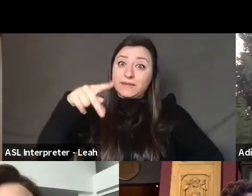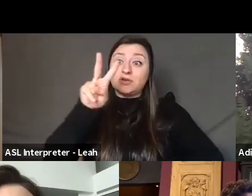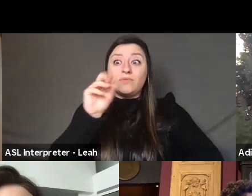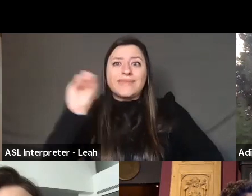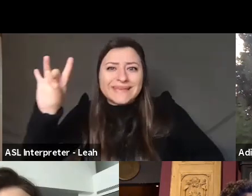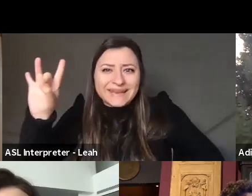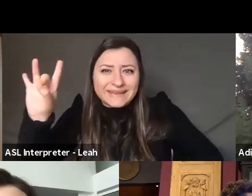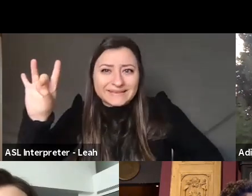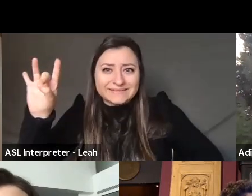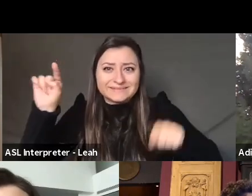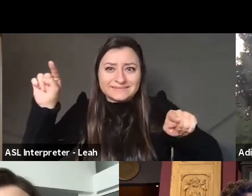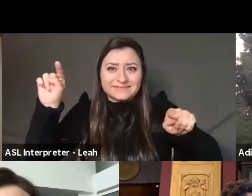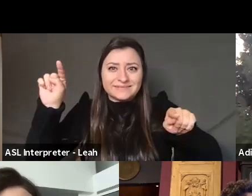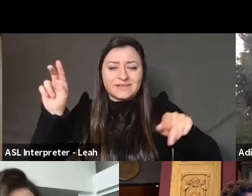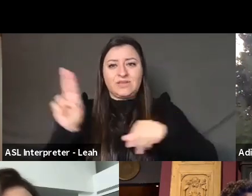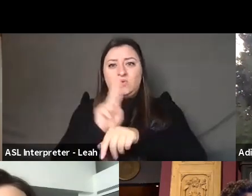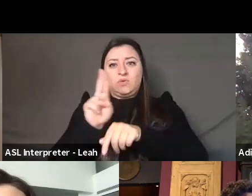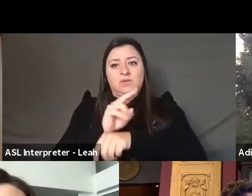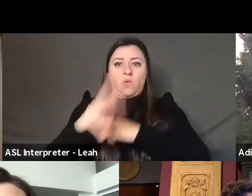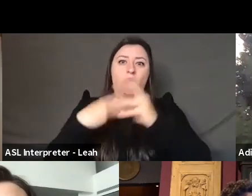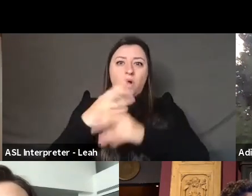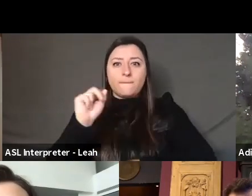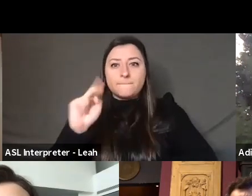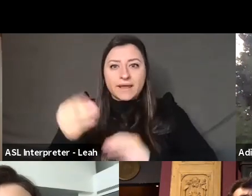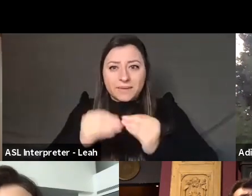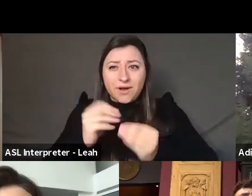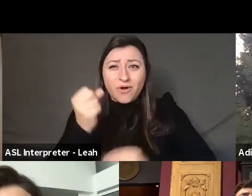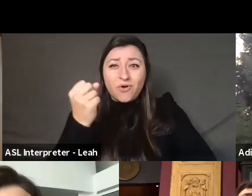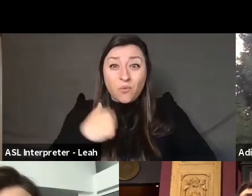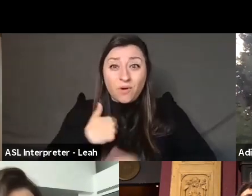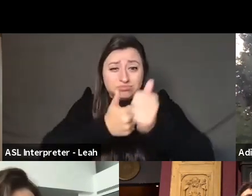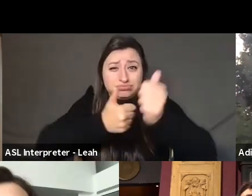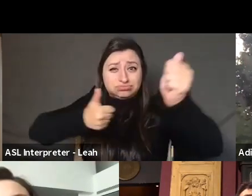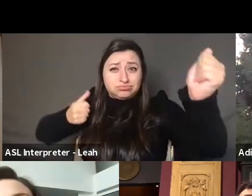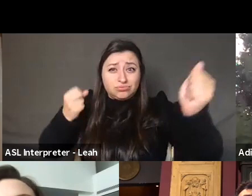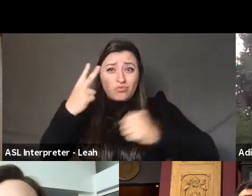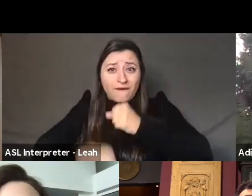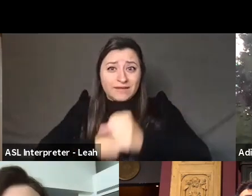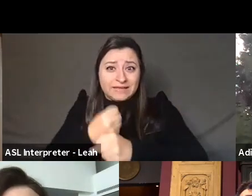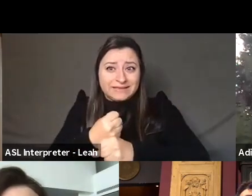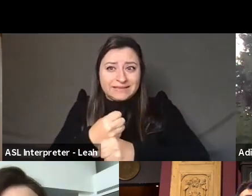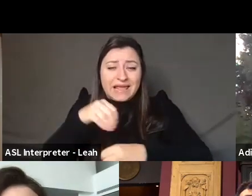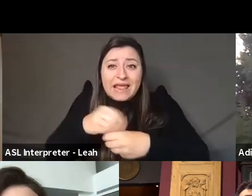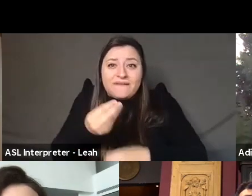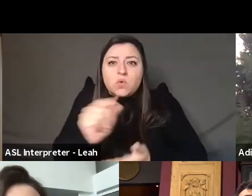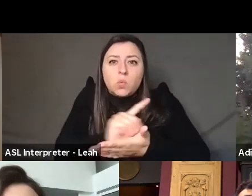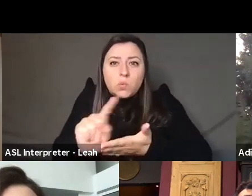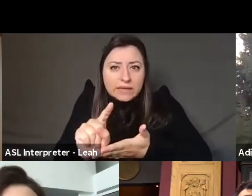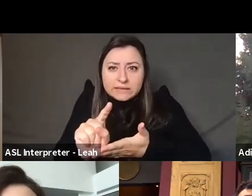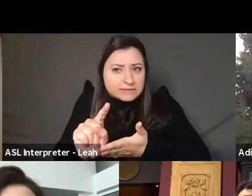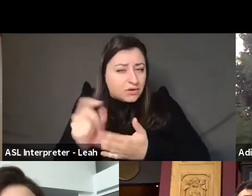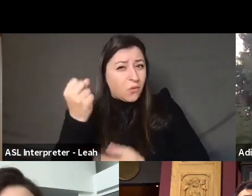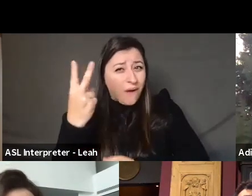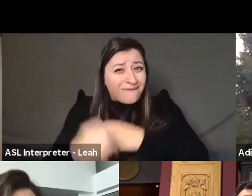2008 using World Bank numbers? We fell 12 years behind in a matter of a few weeks. 12